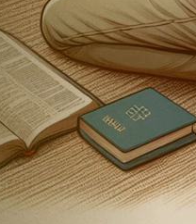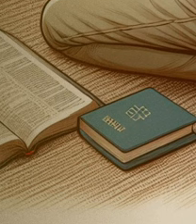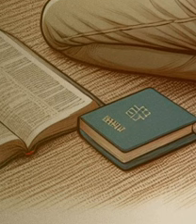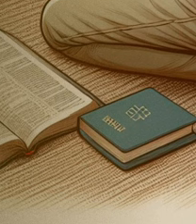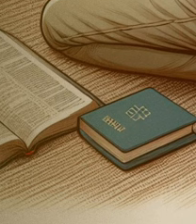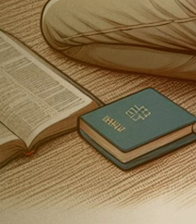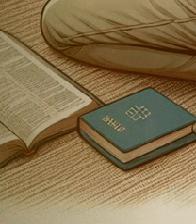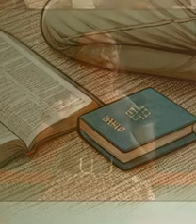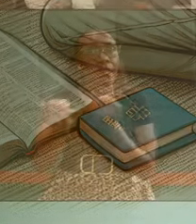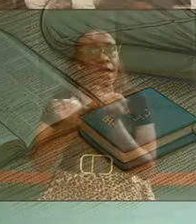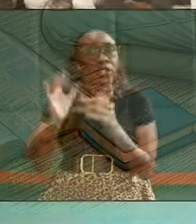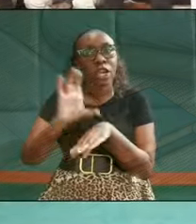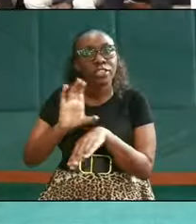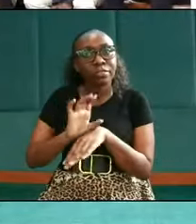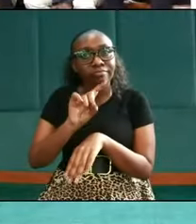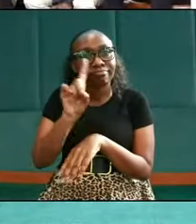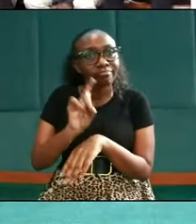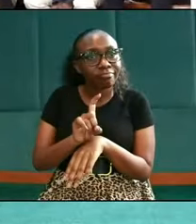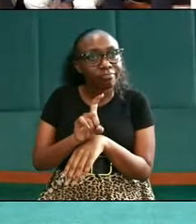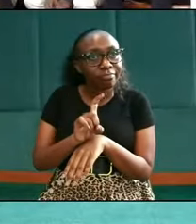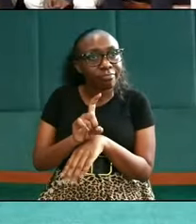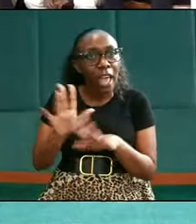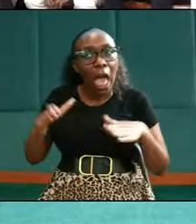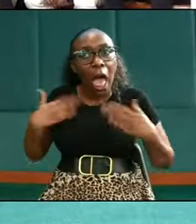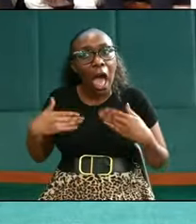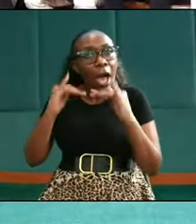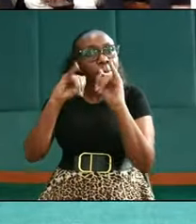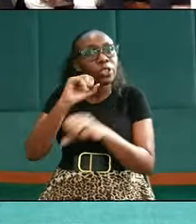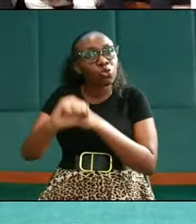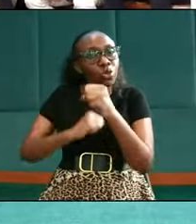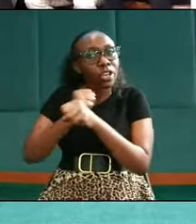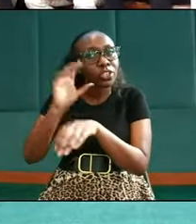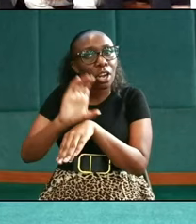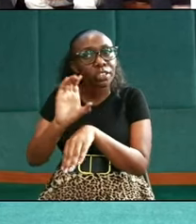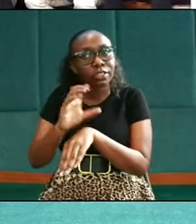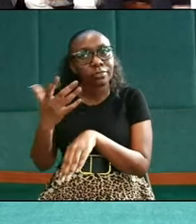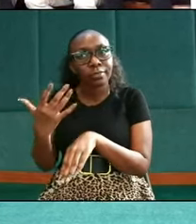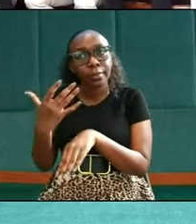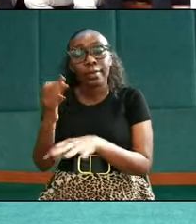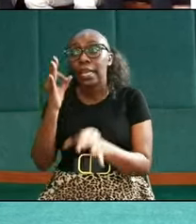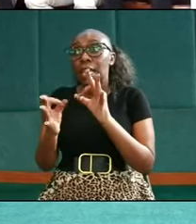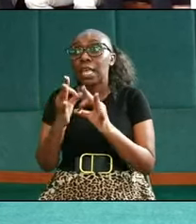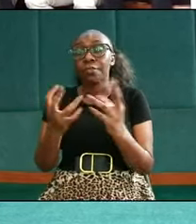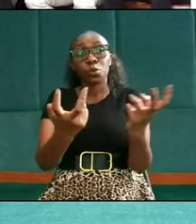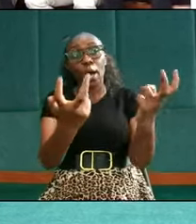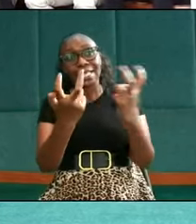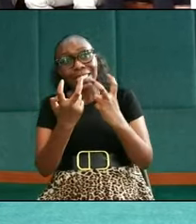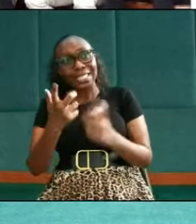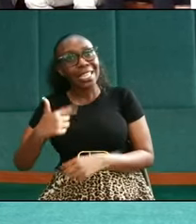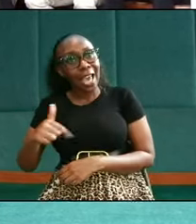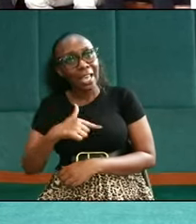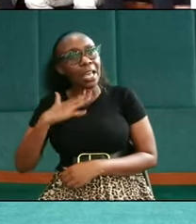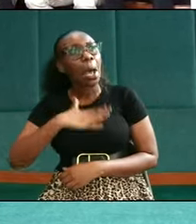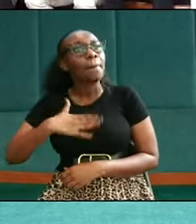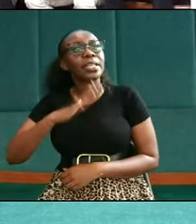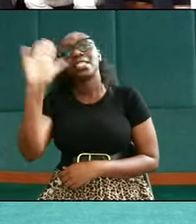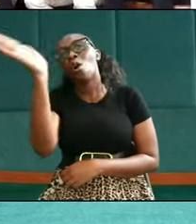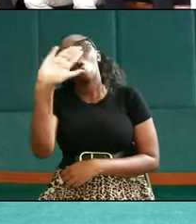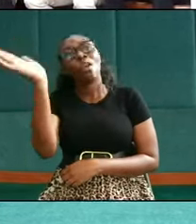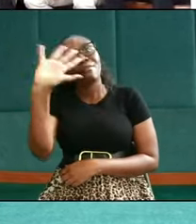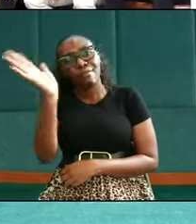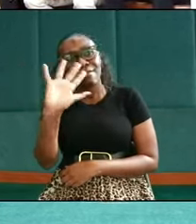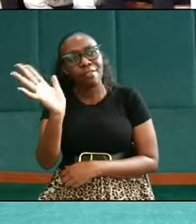Happy Sabbath, church. Happy New Year, church. If you can see us, wave back to